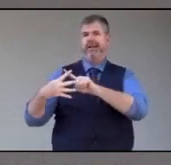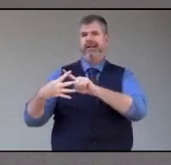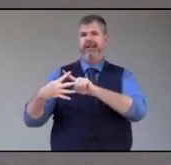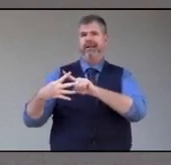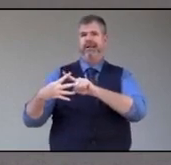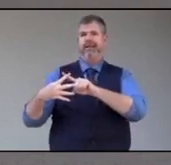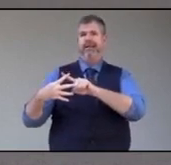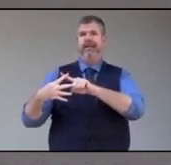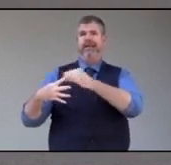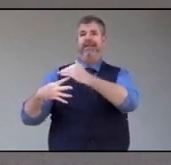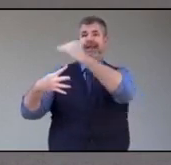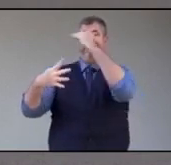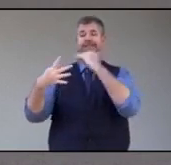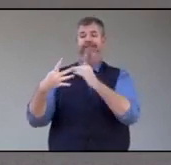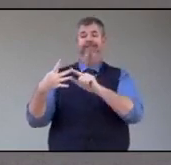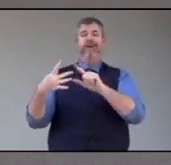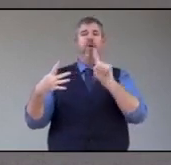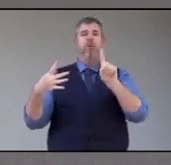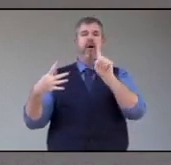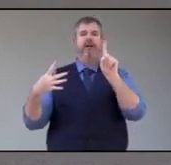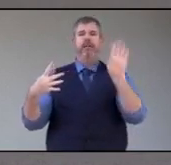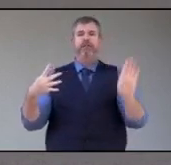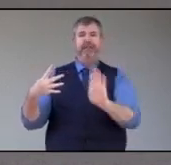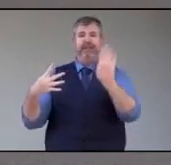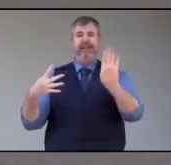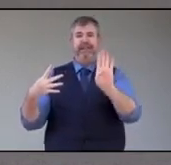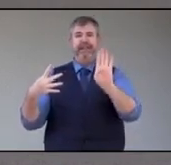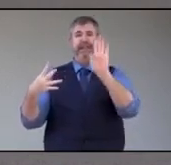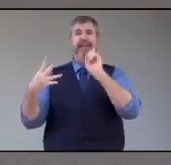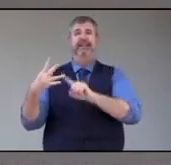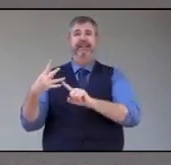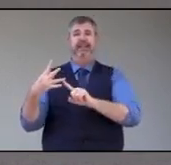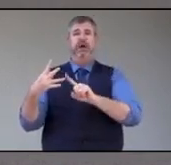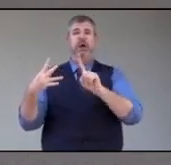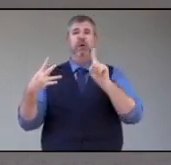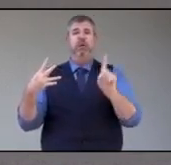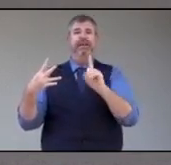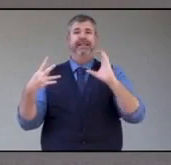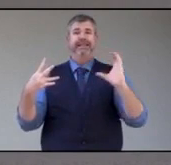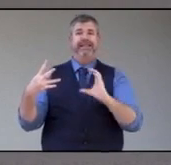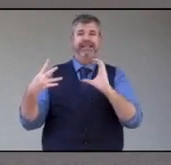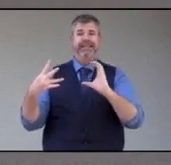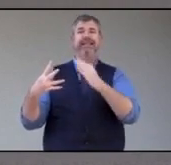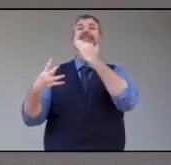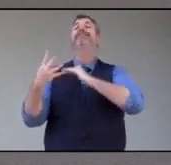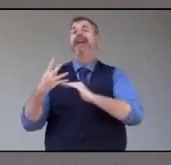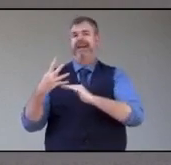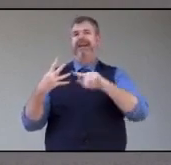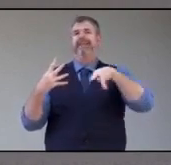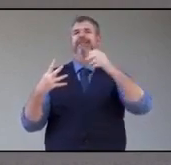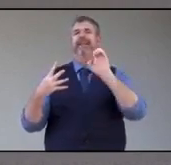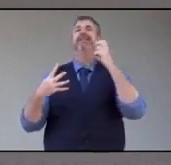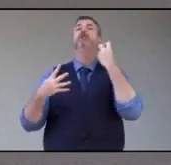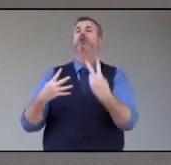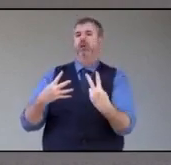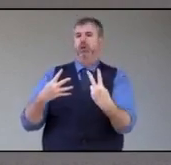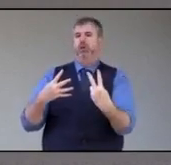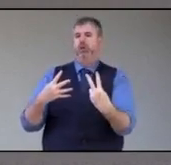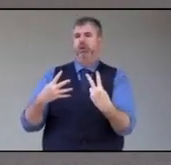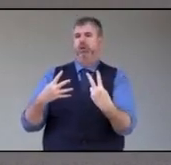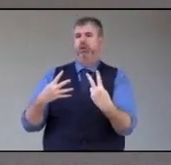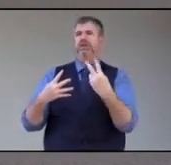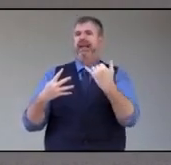and phase two. That will take us several months. People are certainly asking, when is it my turn? Phase